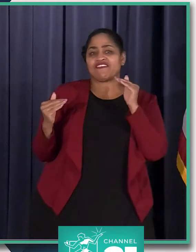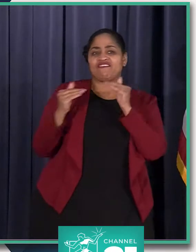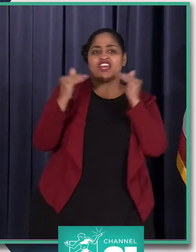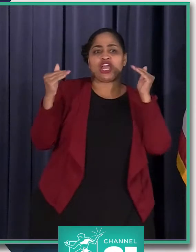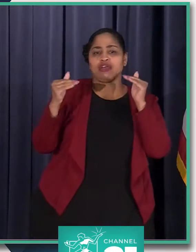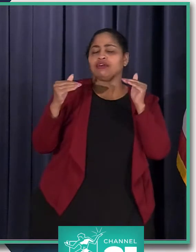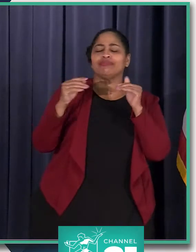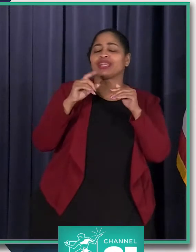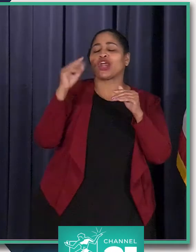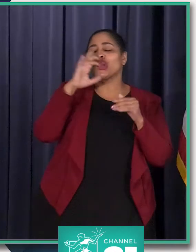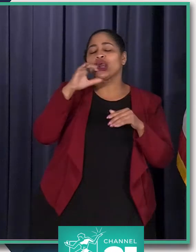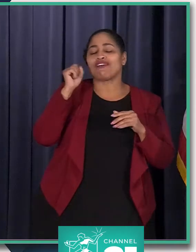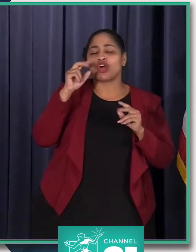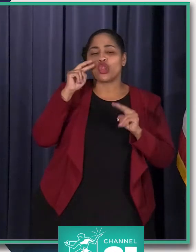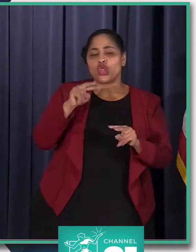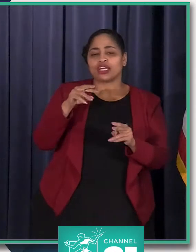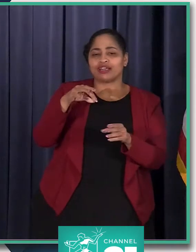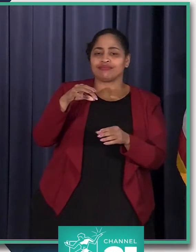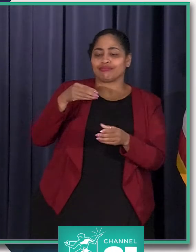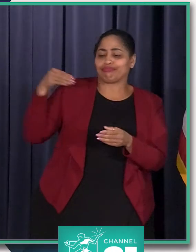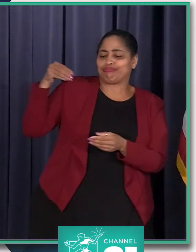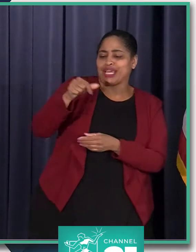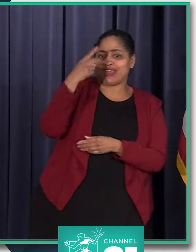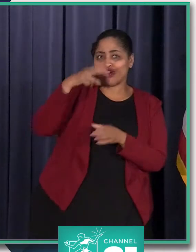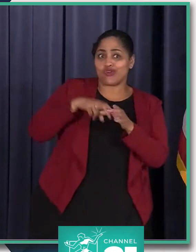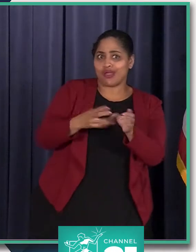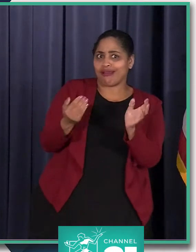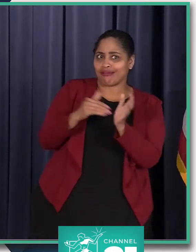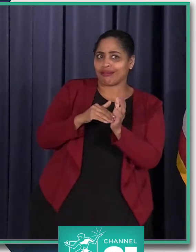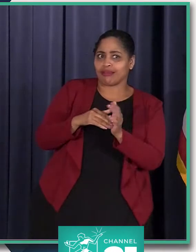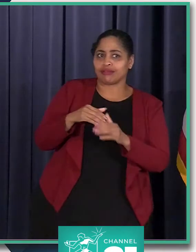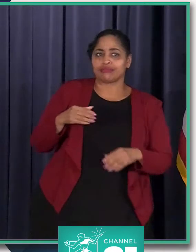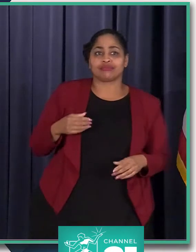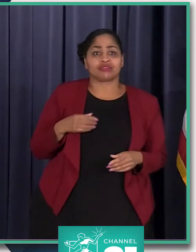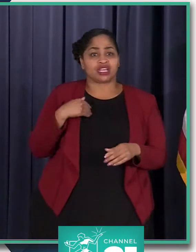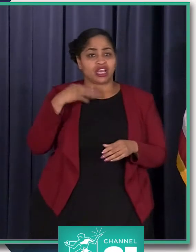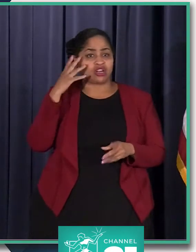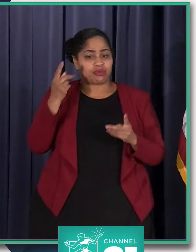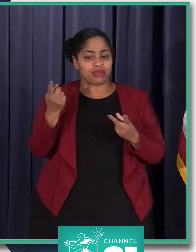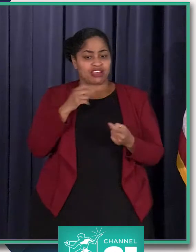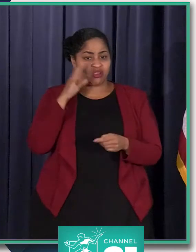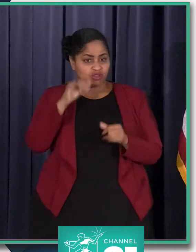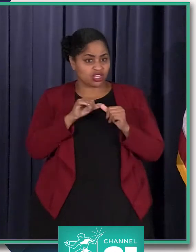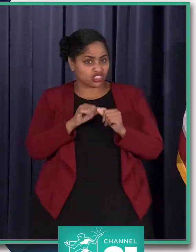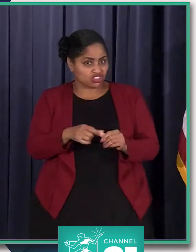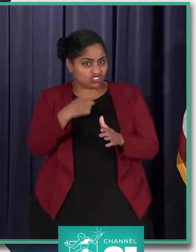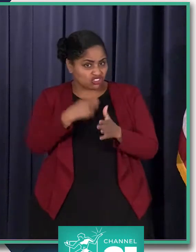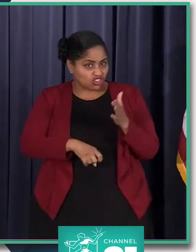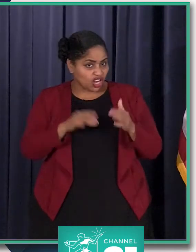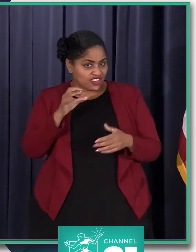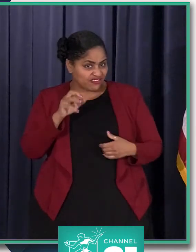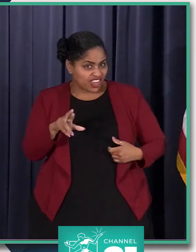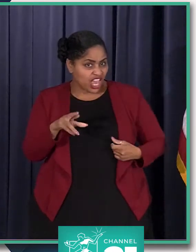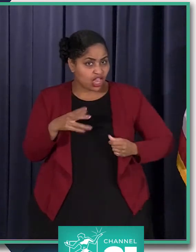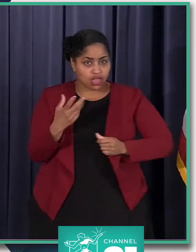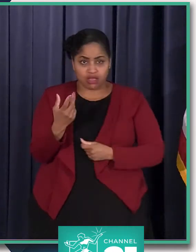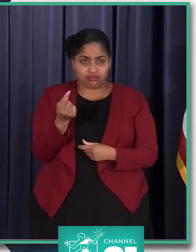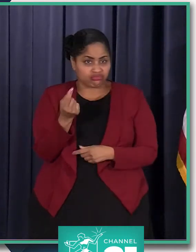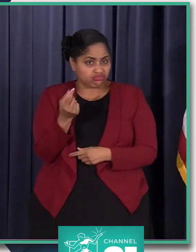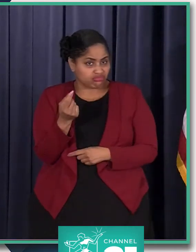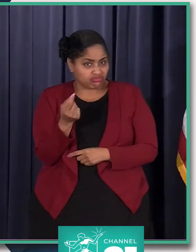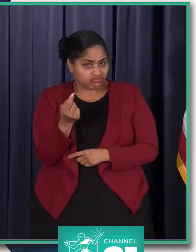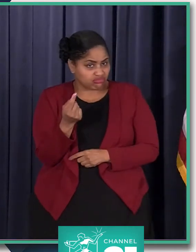collection to resume. I know a lot of people ask, well, are you going to continue charging fares? What are you going to